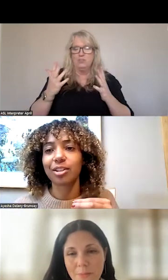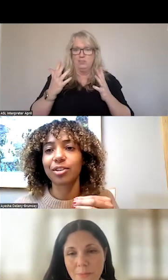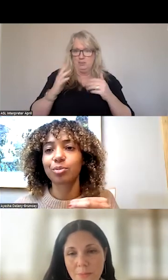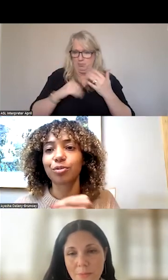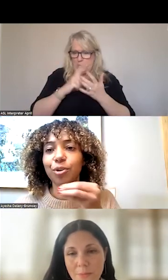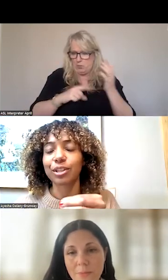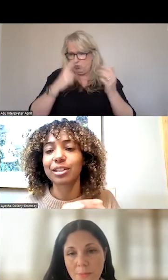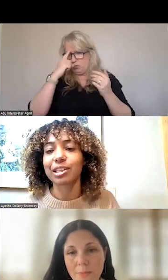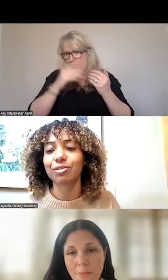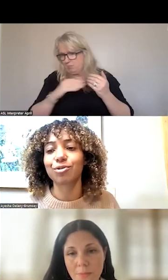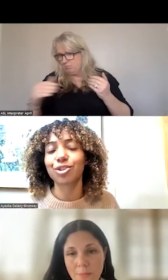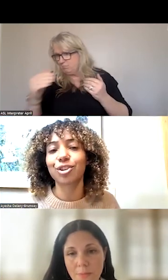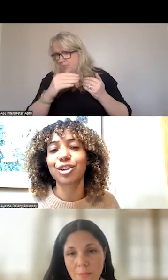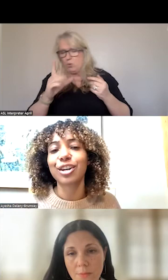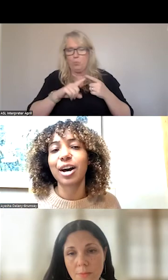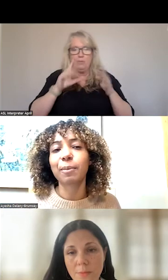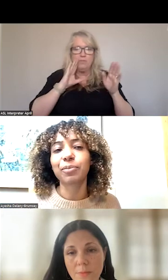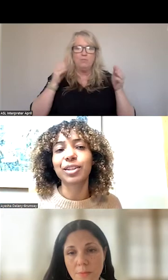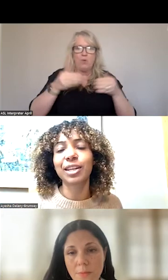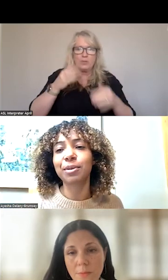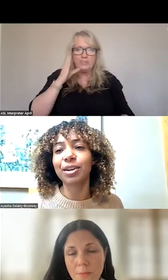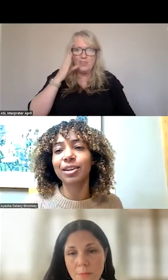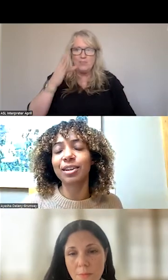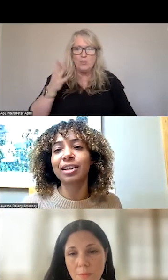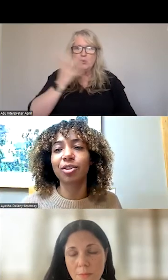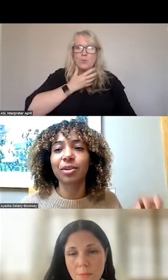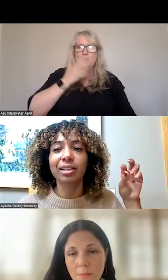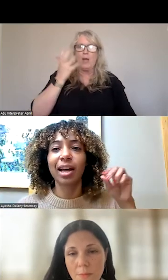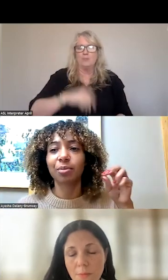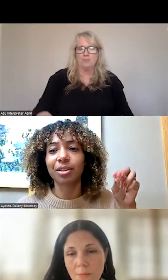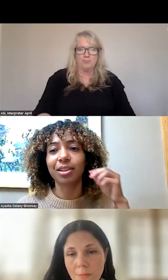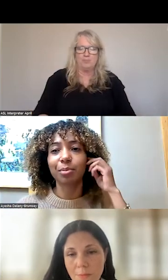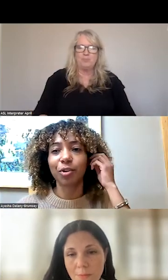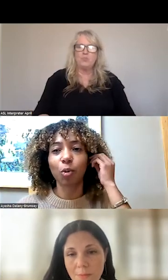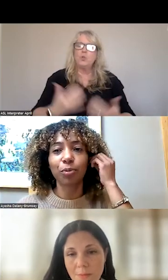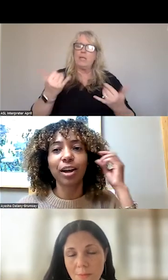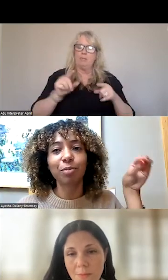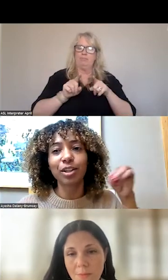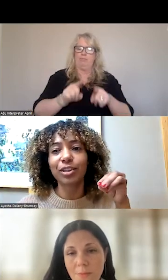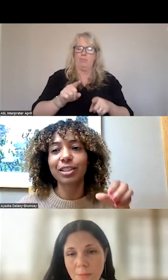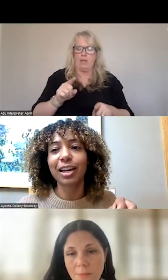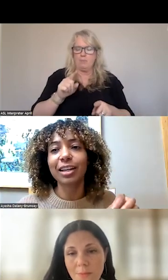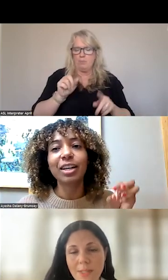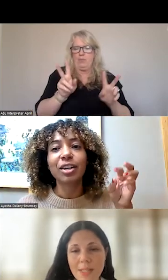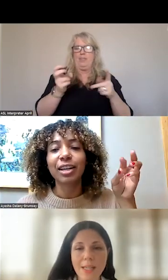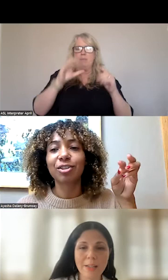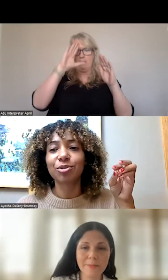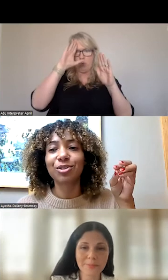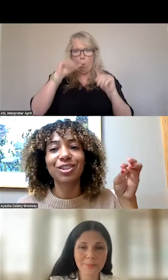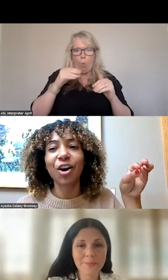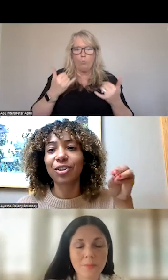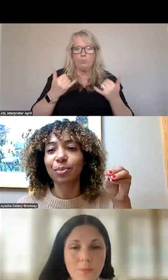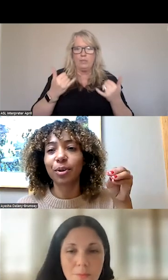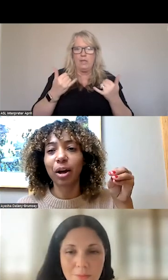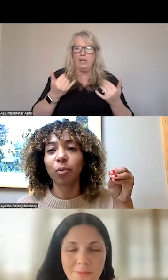thinking this series will focus in the future. Keeping you know, in line with the theme of hope that I've been hearing today. Yeah. Can